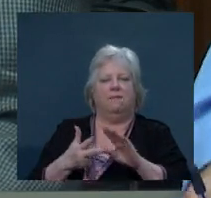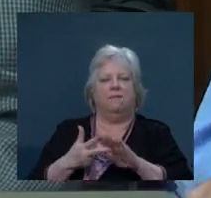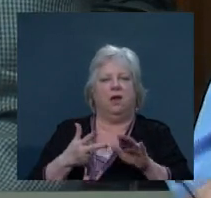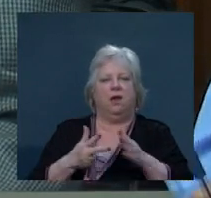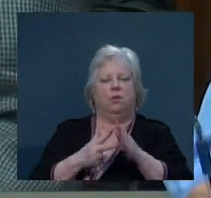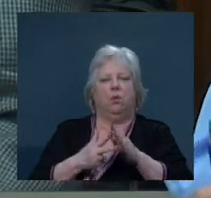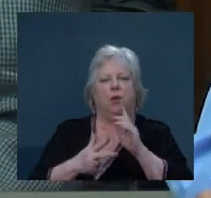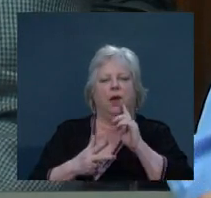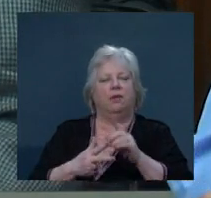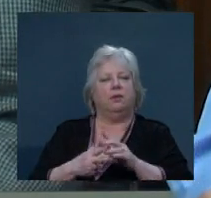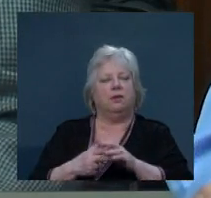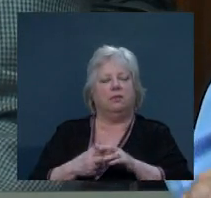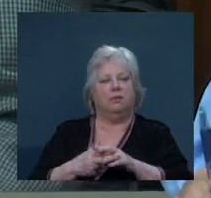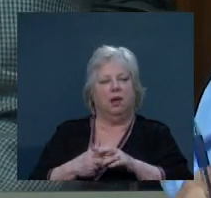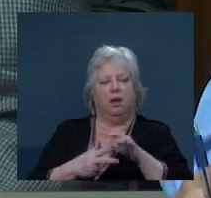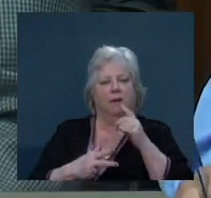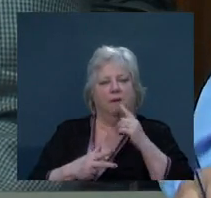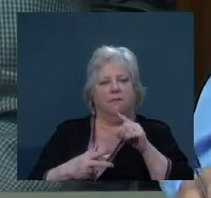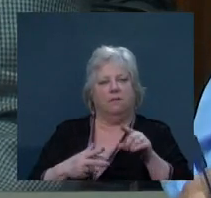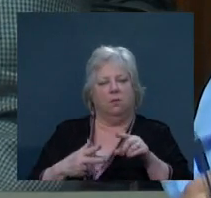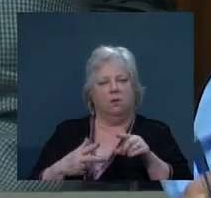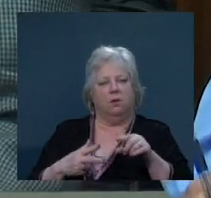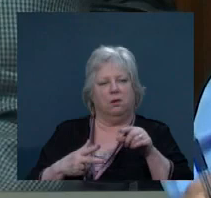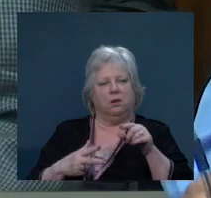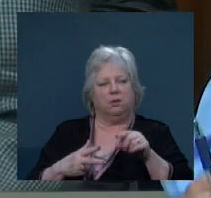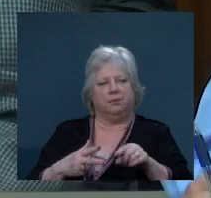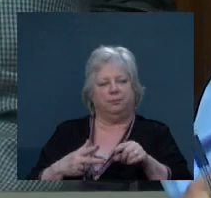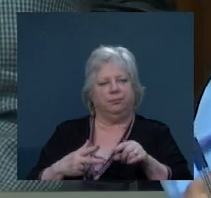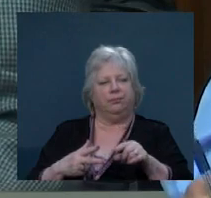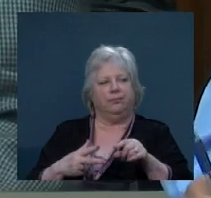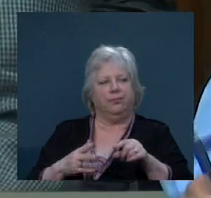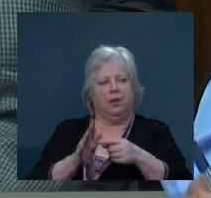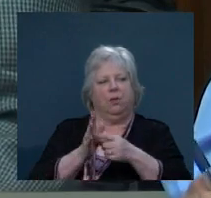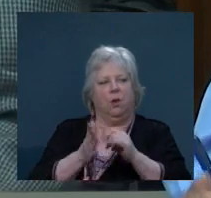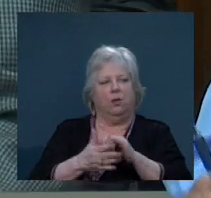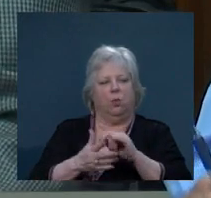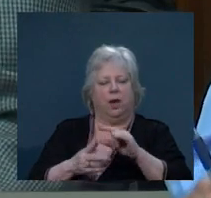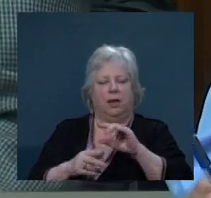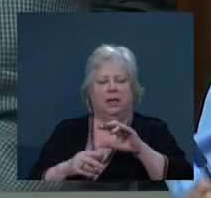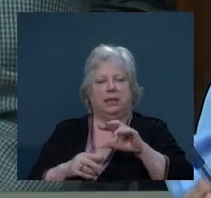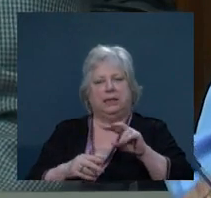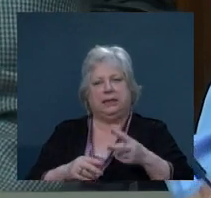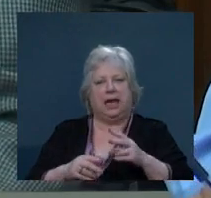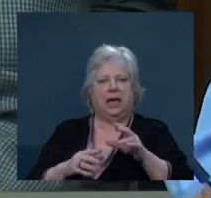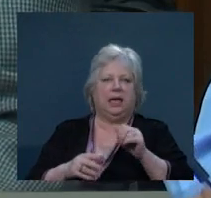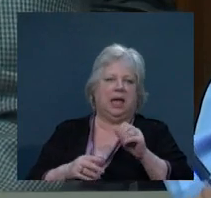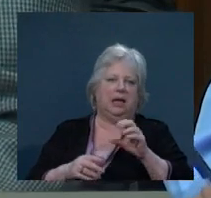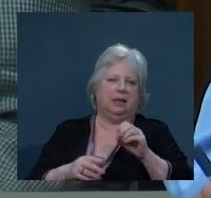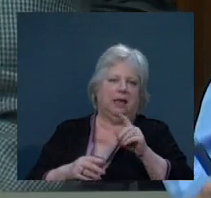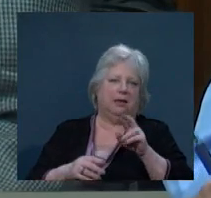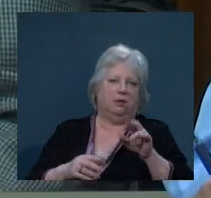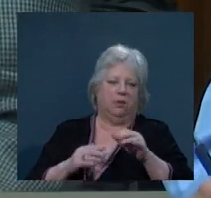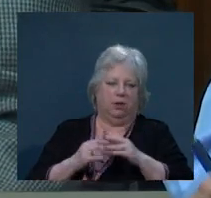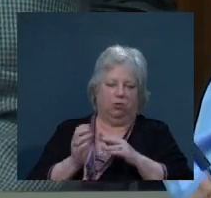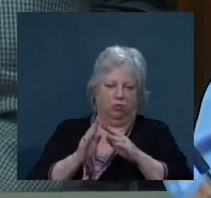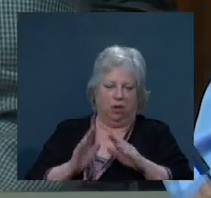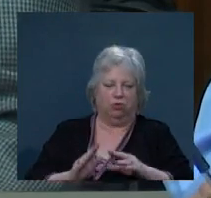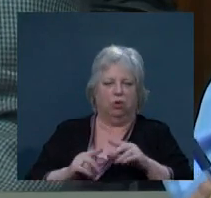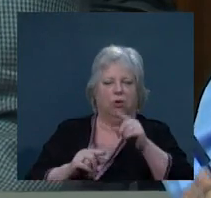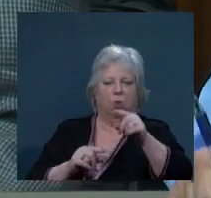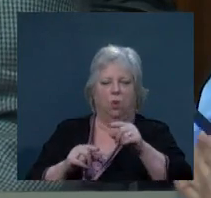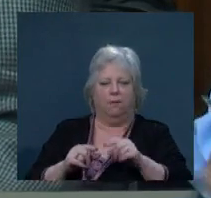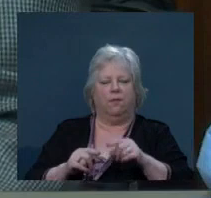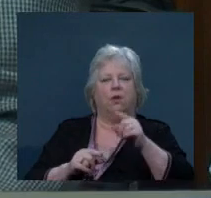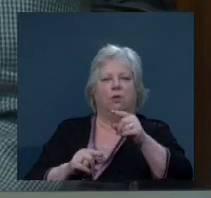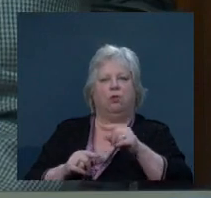section 36252A3. This section requires that when there is an accessory structure on a property, one of the 2 dwellings must be